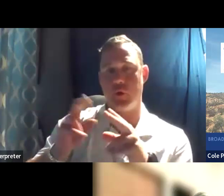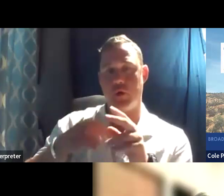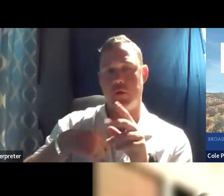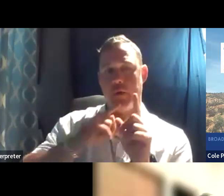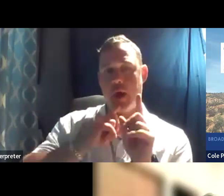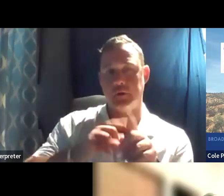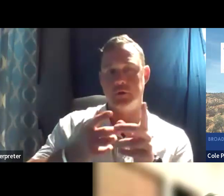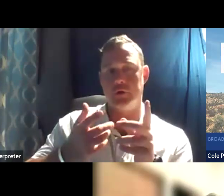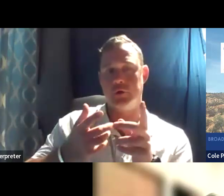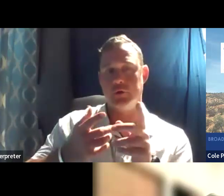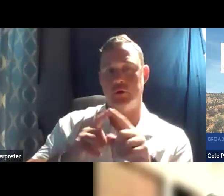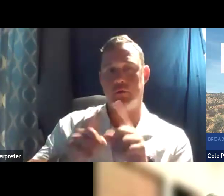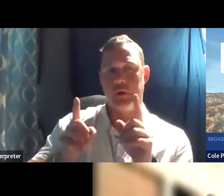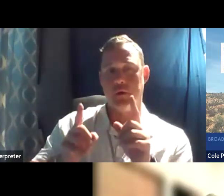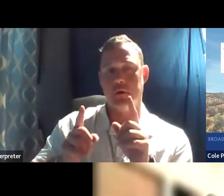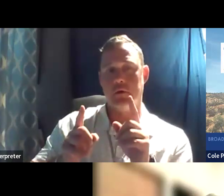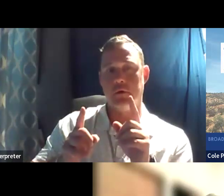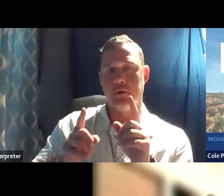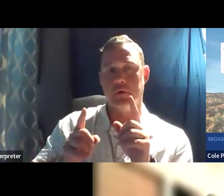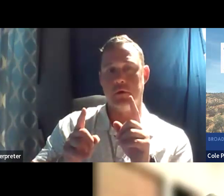answers, but you know,